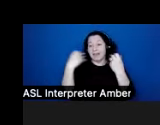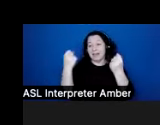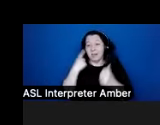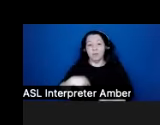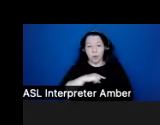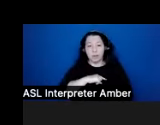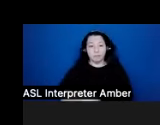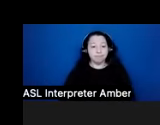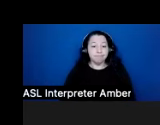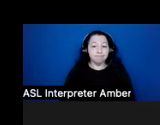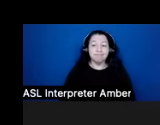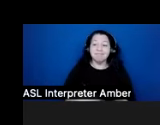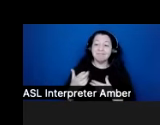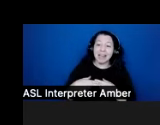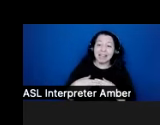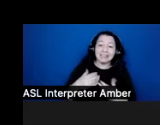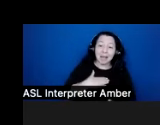next slide, Deb?